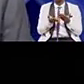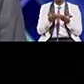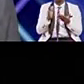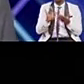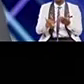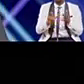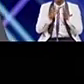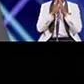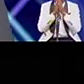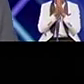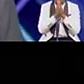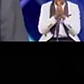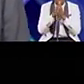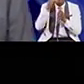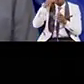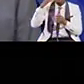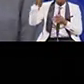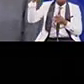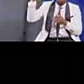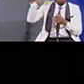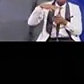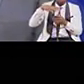Pray for grace.